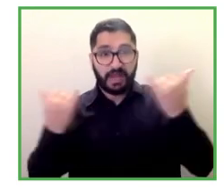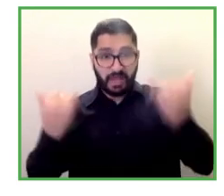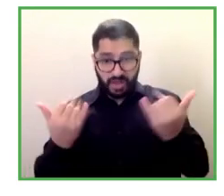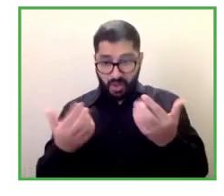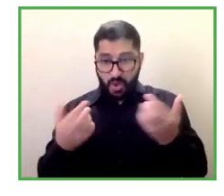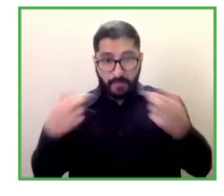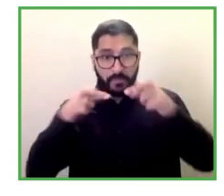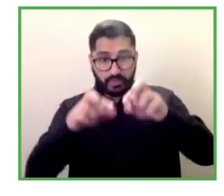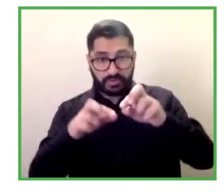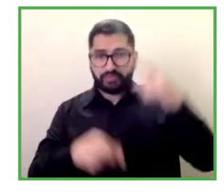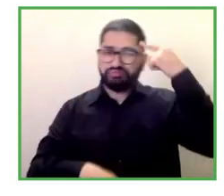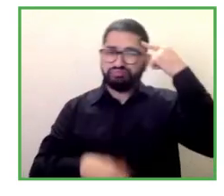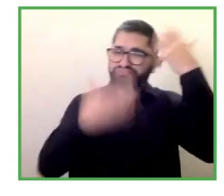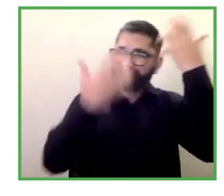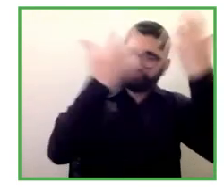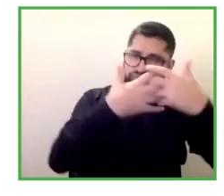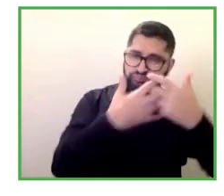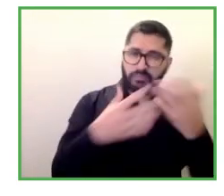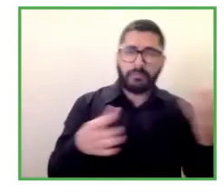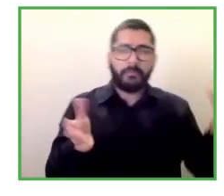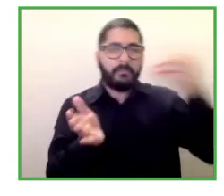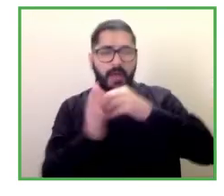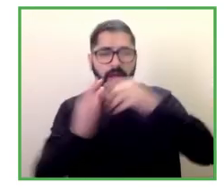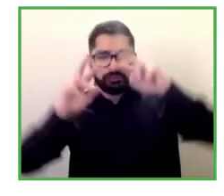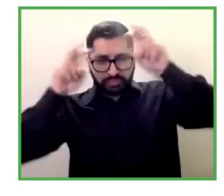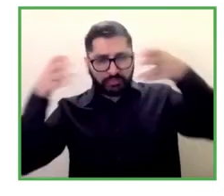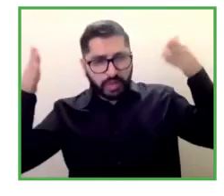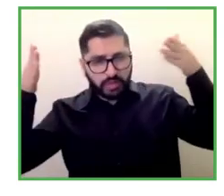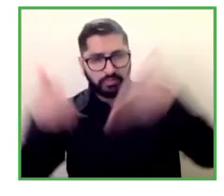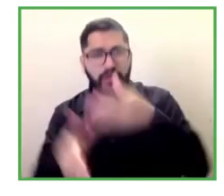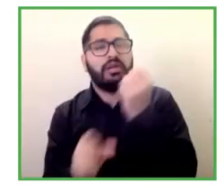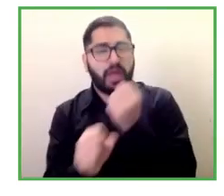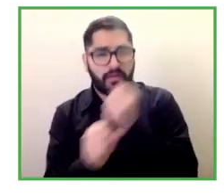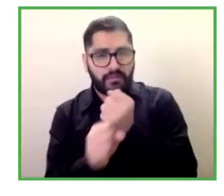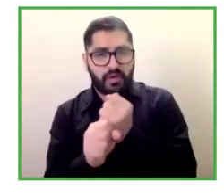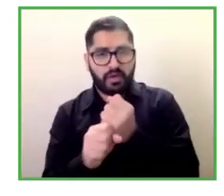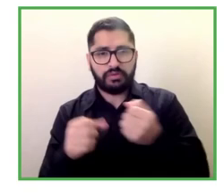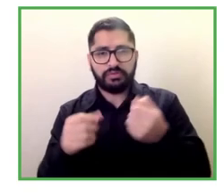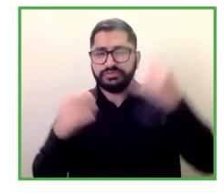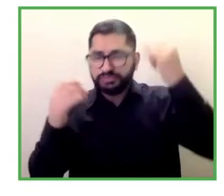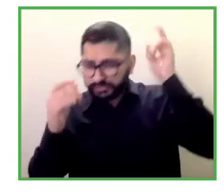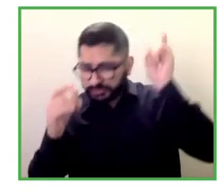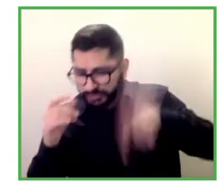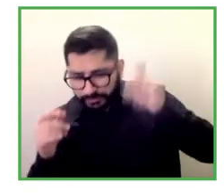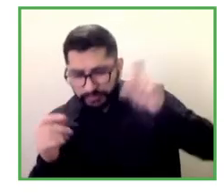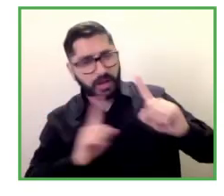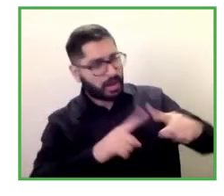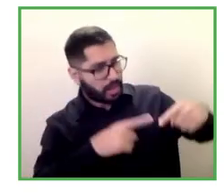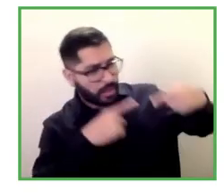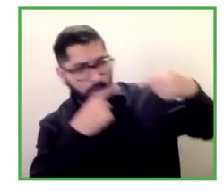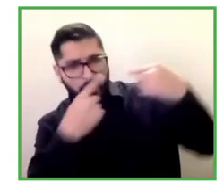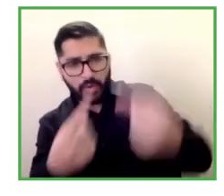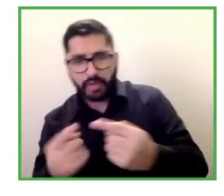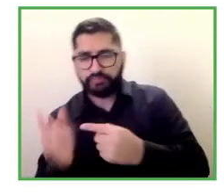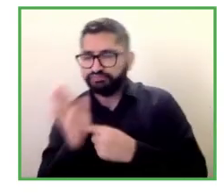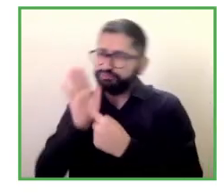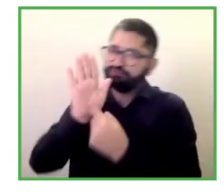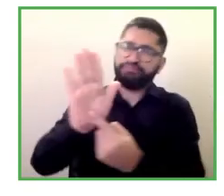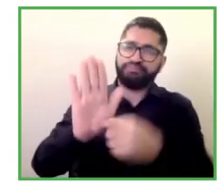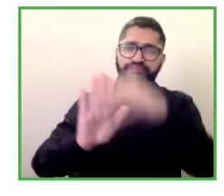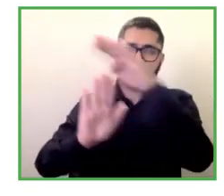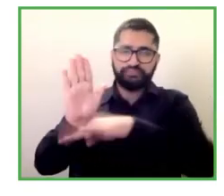reflect a bit further on the employment subject. That's always a topic that's very present, but it's